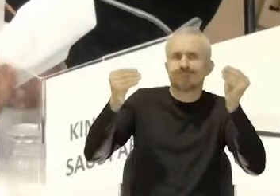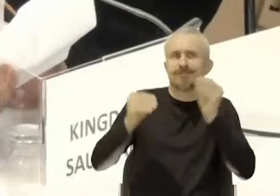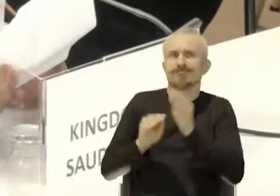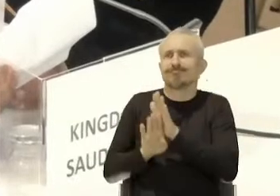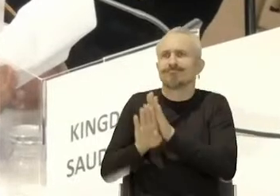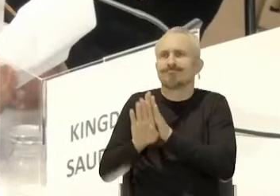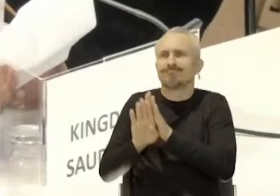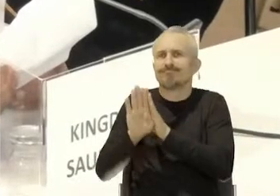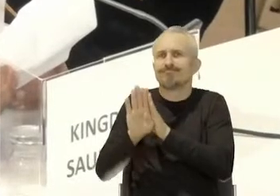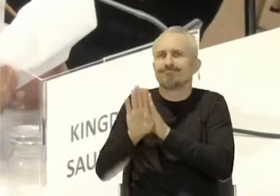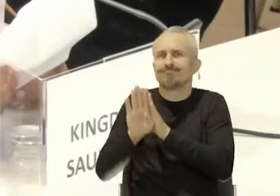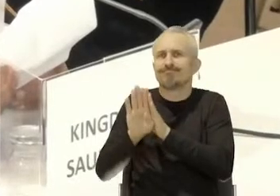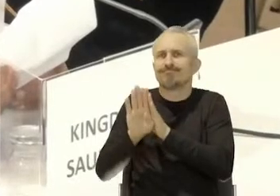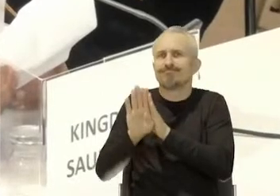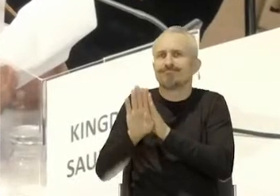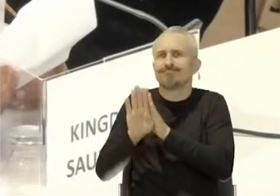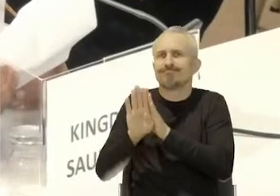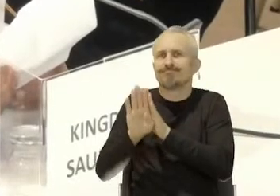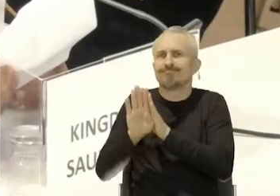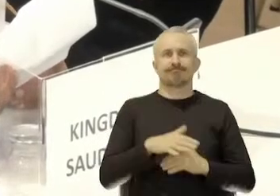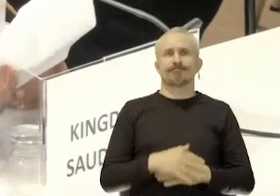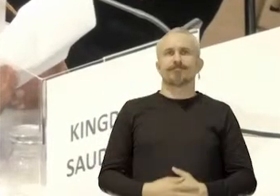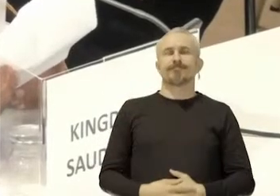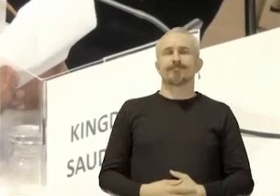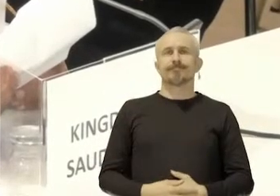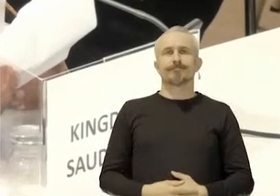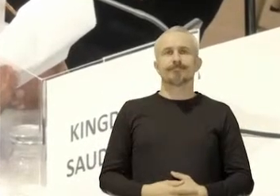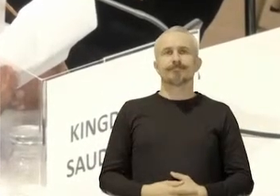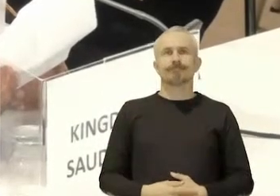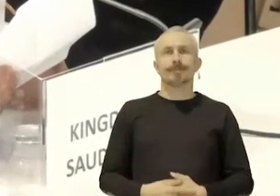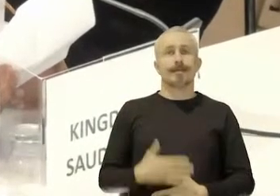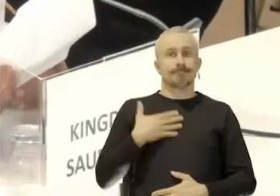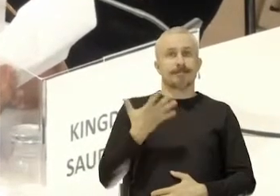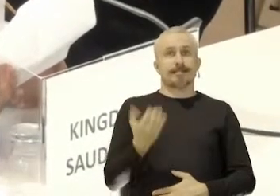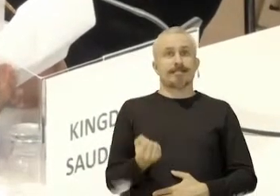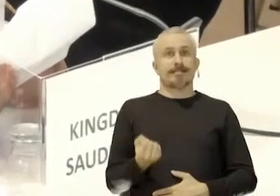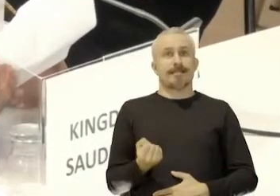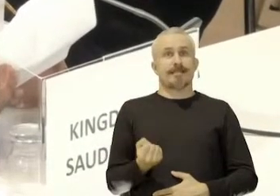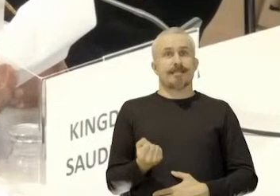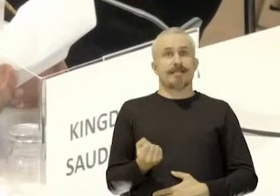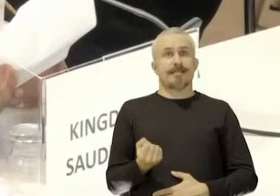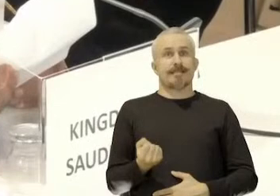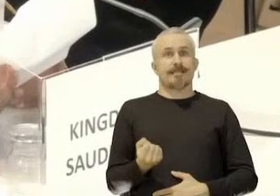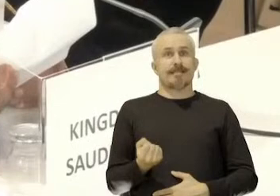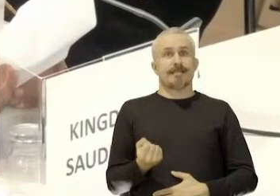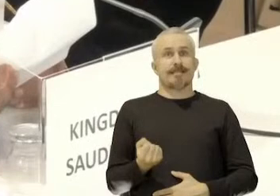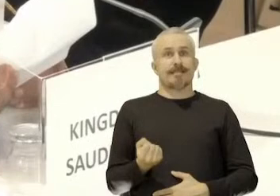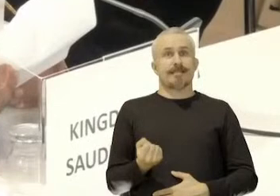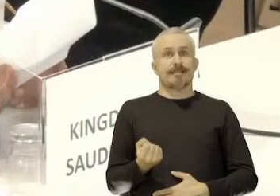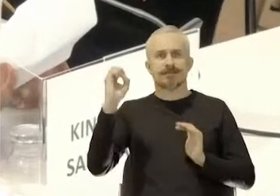topics, including sustainable development of urban areas. There is the program